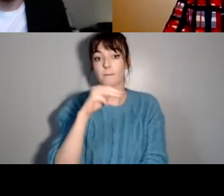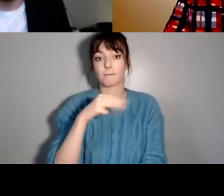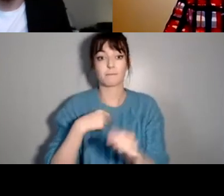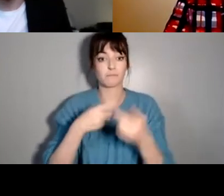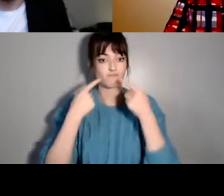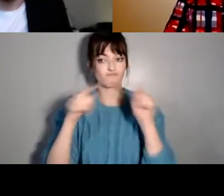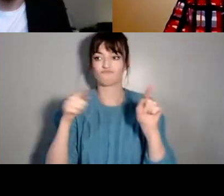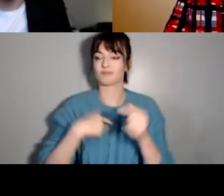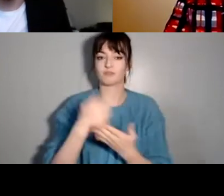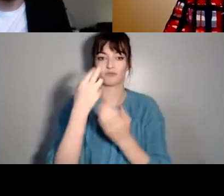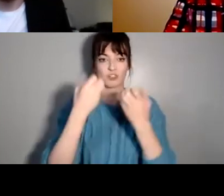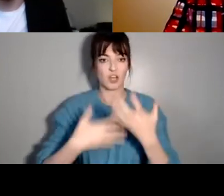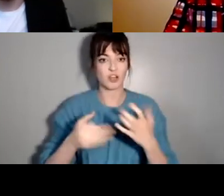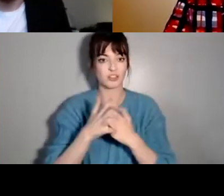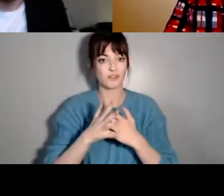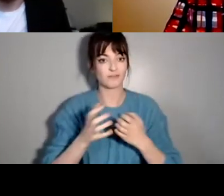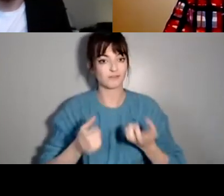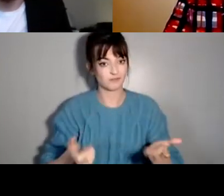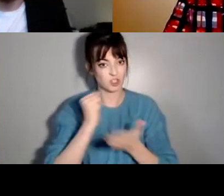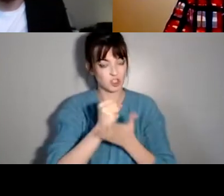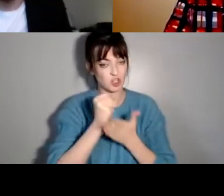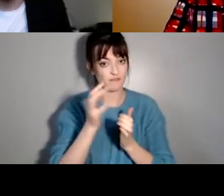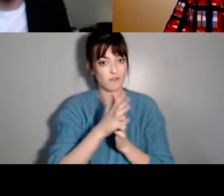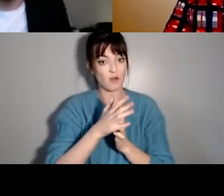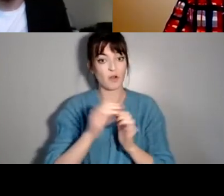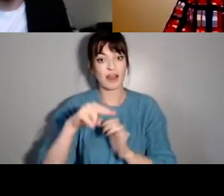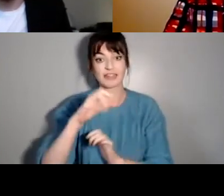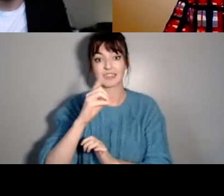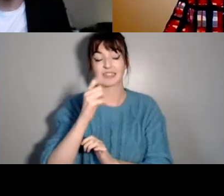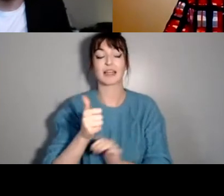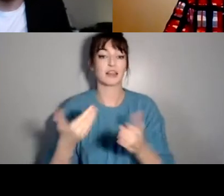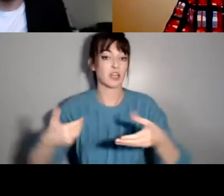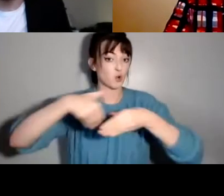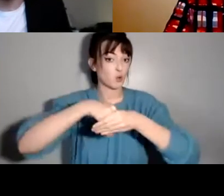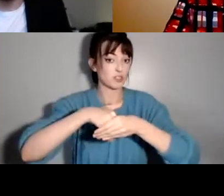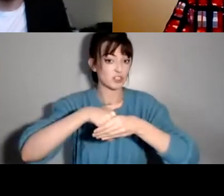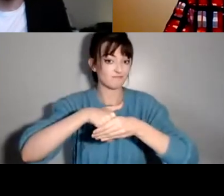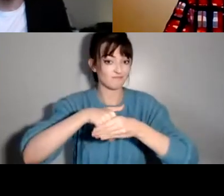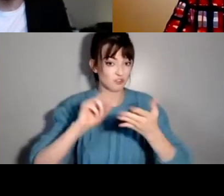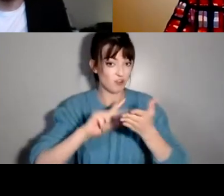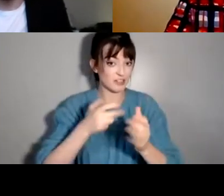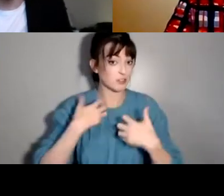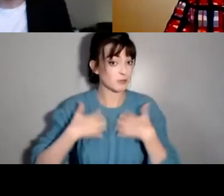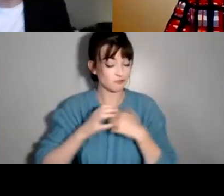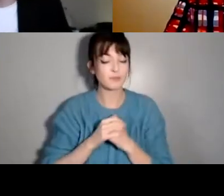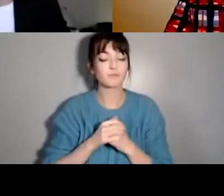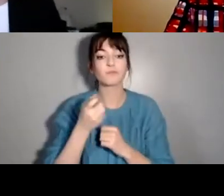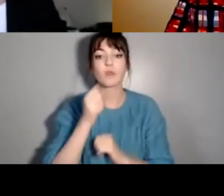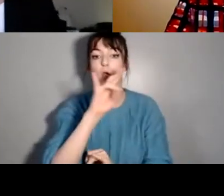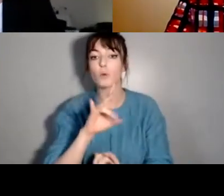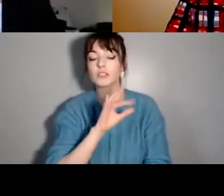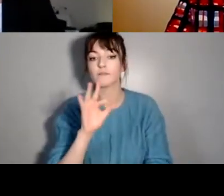National Disability Inclusion Strategy. So it's another interesting study to read in conjunction with this. There's a question there from